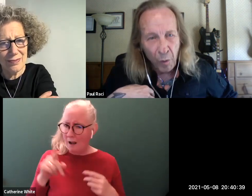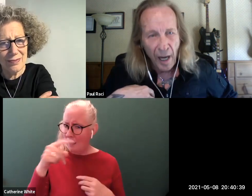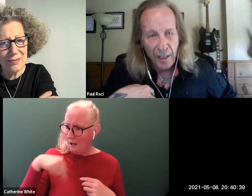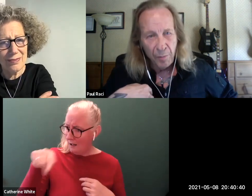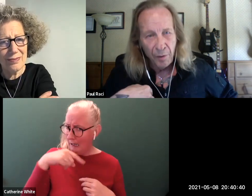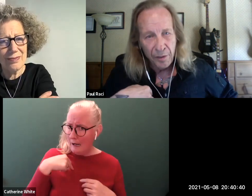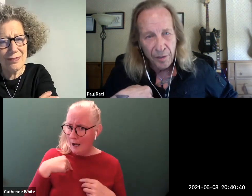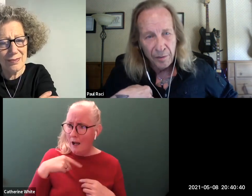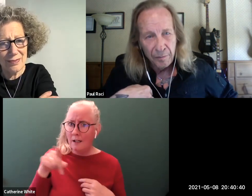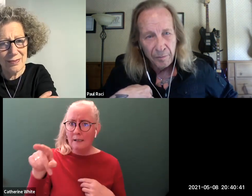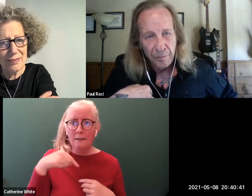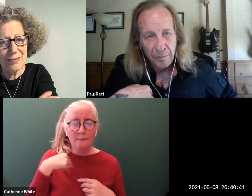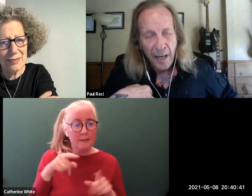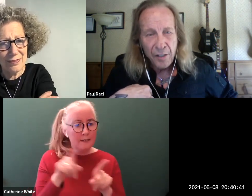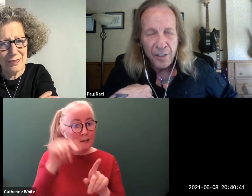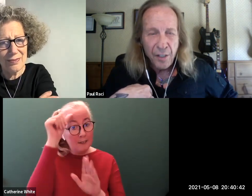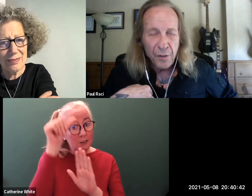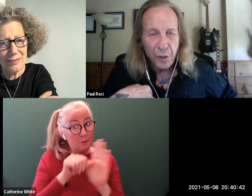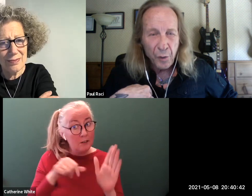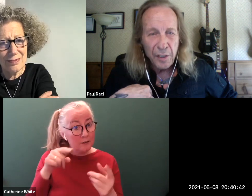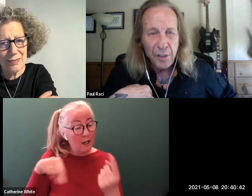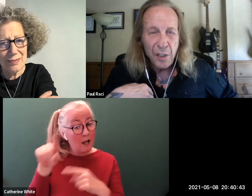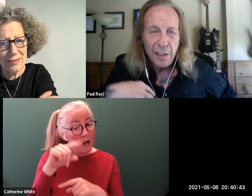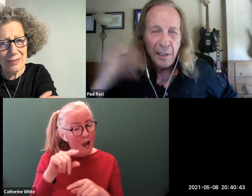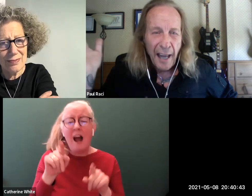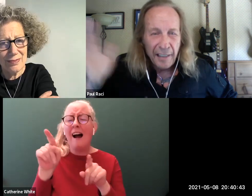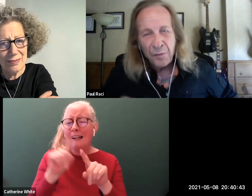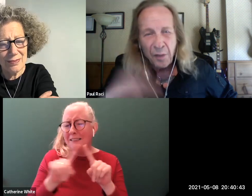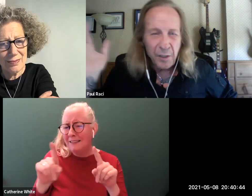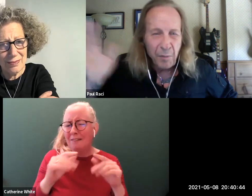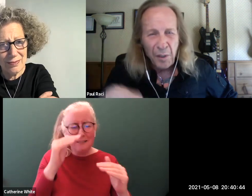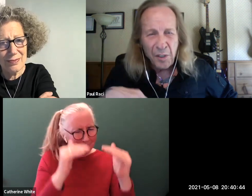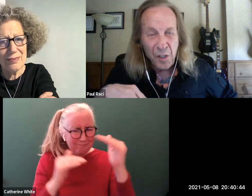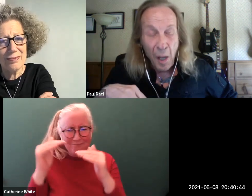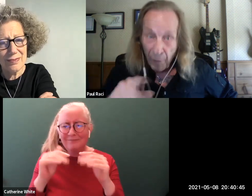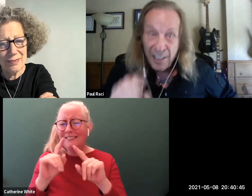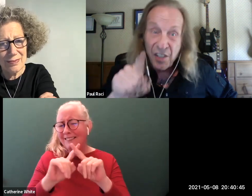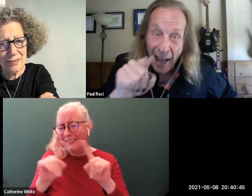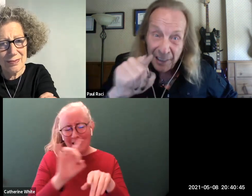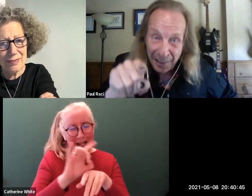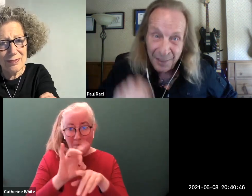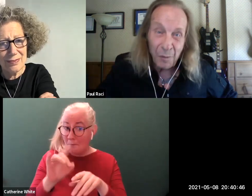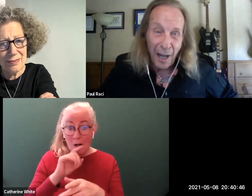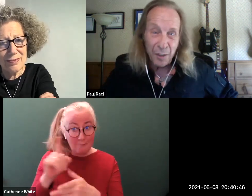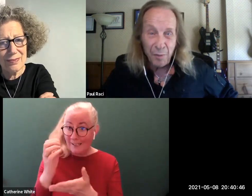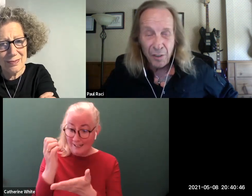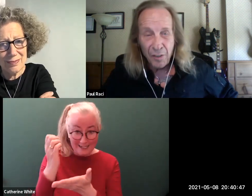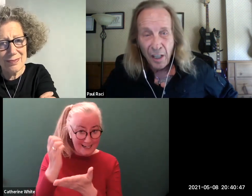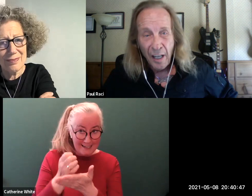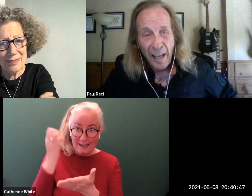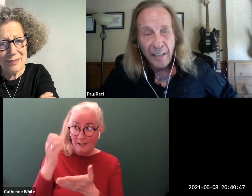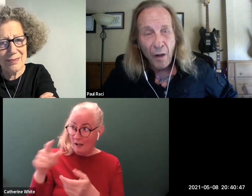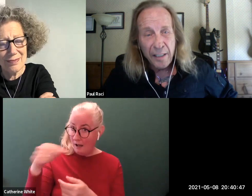exactly what I experienced, and to different degrees and different experiences, but exactly what I